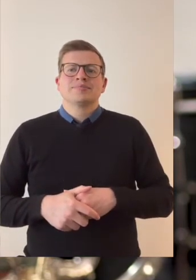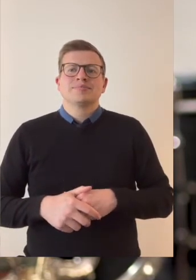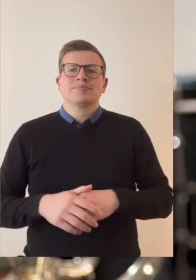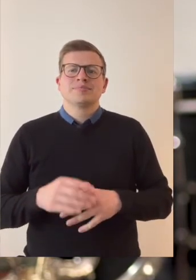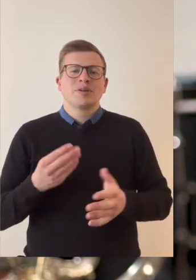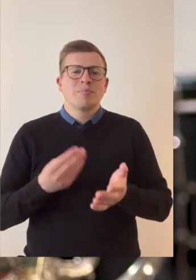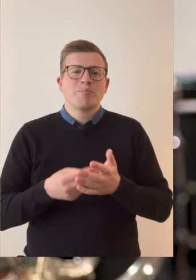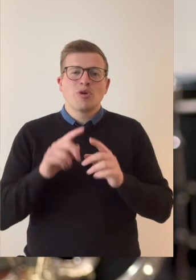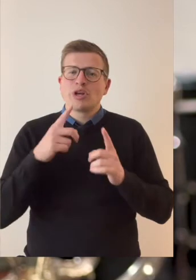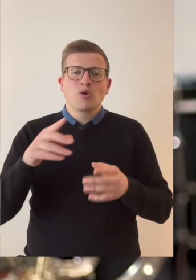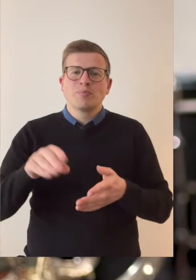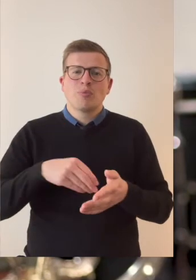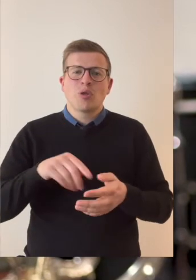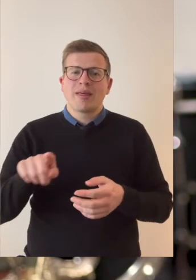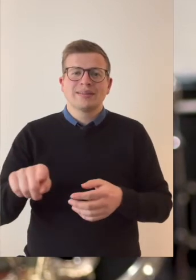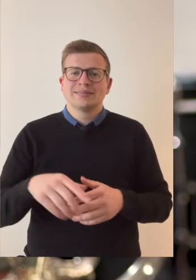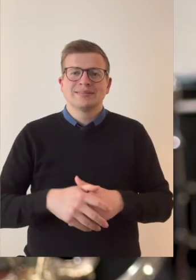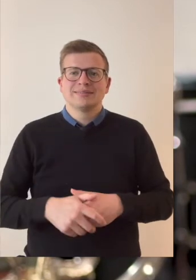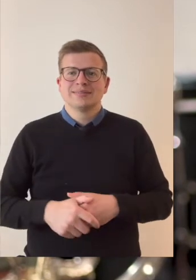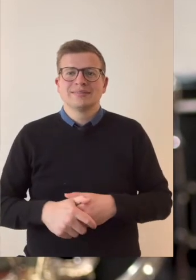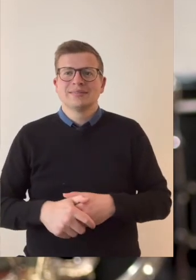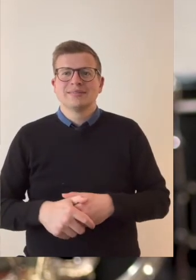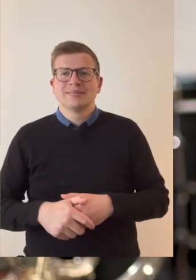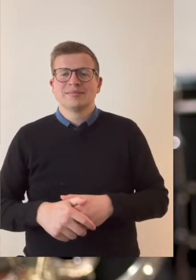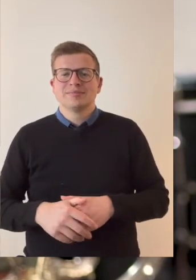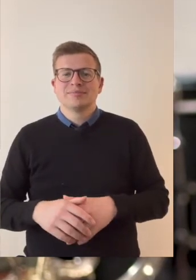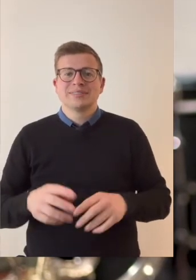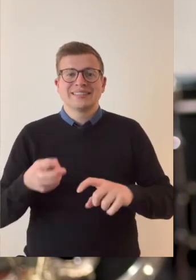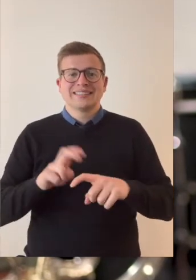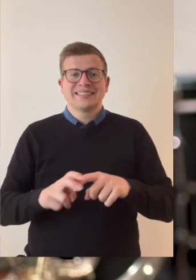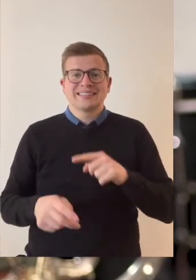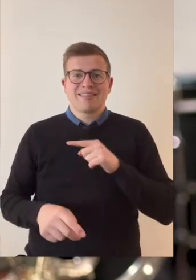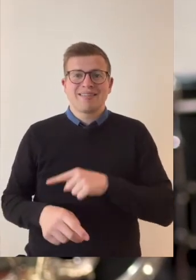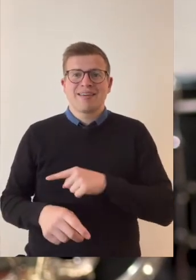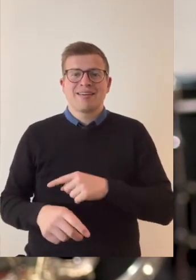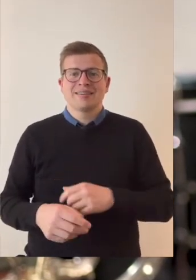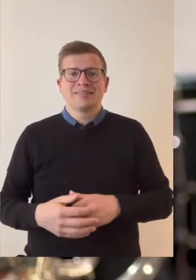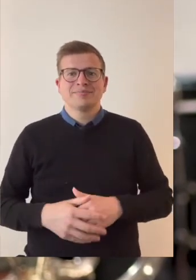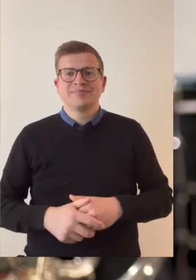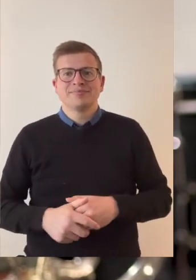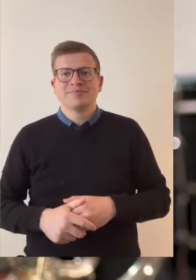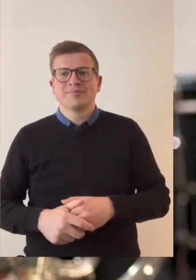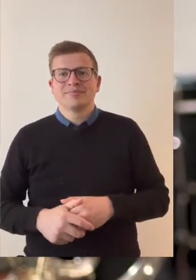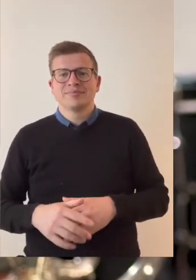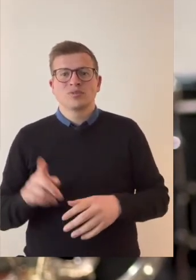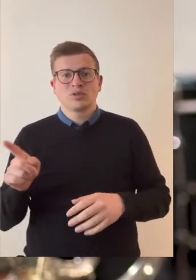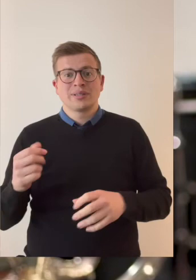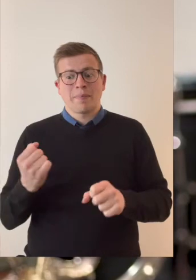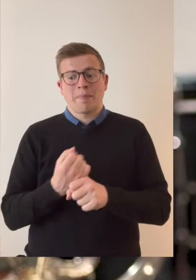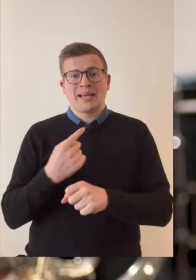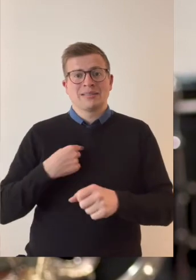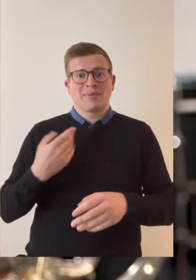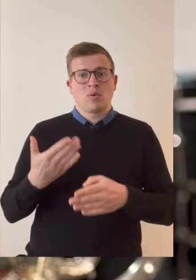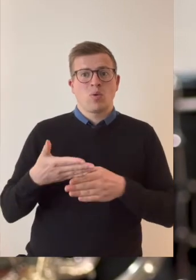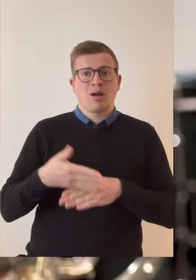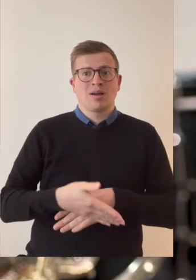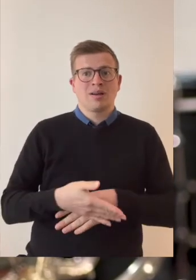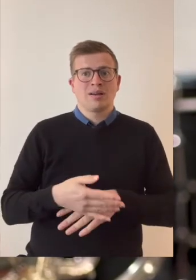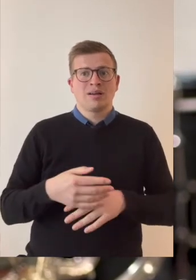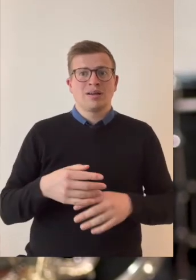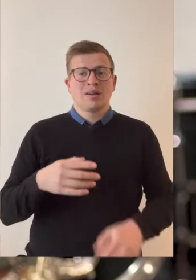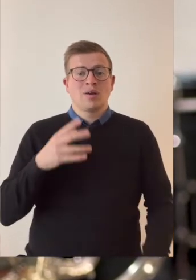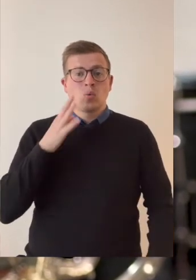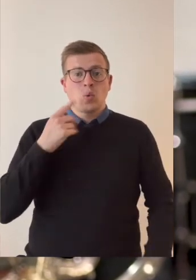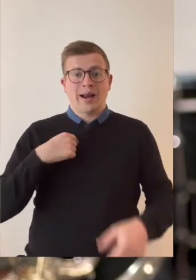I really, money couldn't have bought it. And sitting there like that, money, because it made me work. And when I played, it